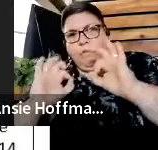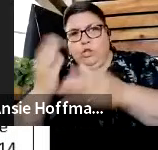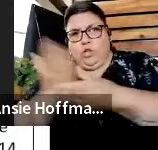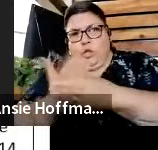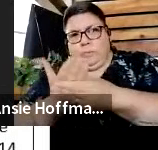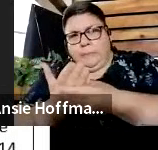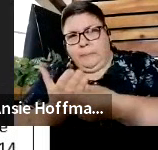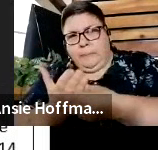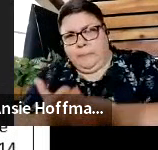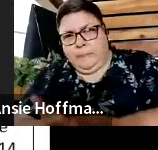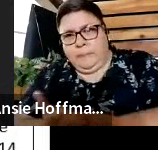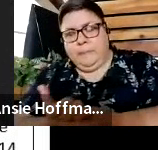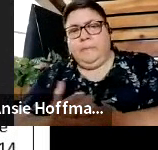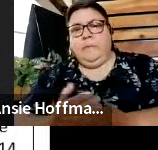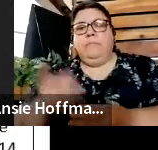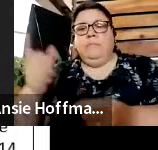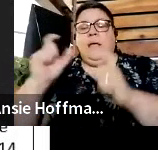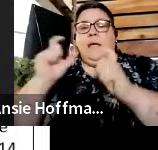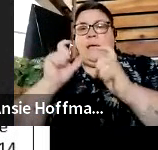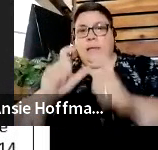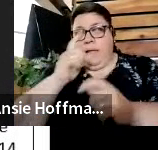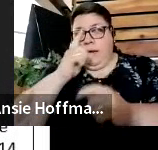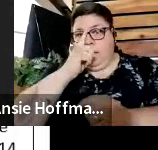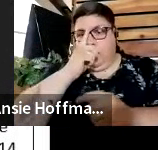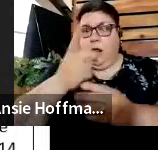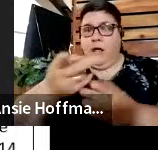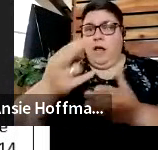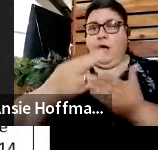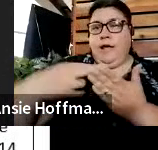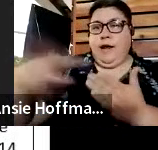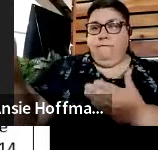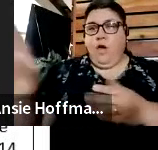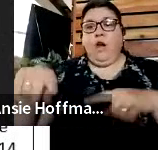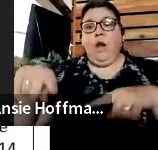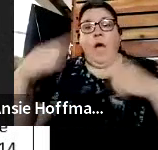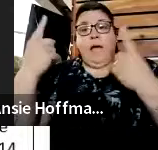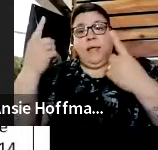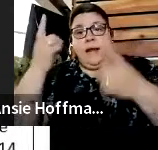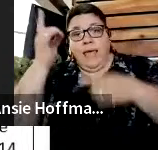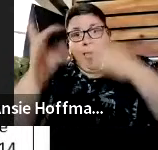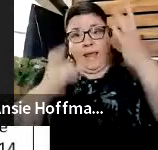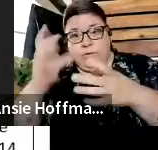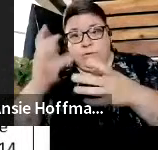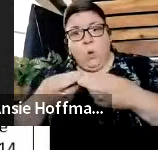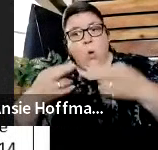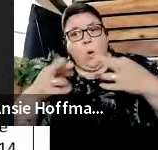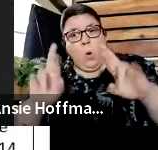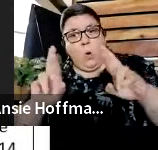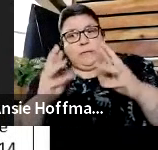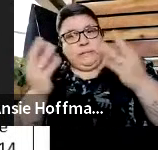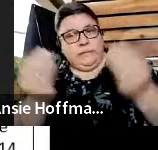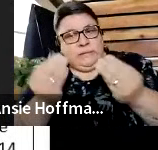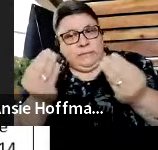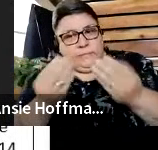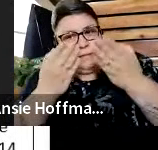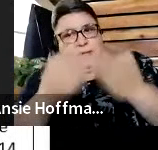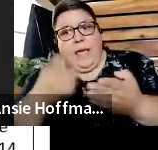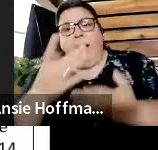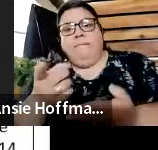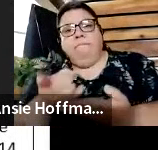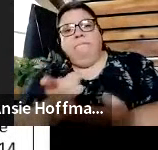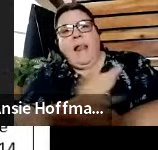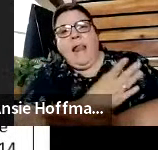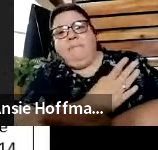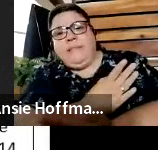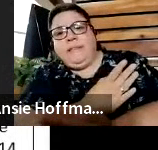application. They can either refer it back to you for further information where they pick up that there's something that you have left out, or